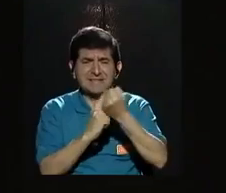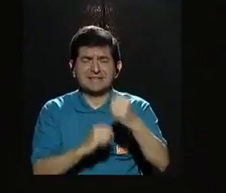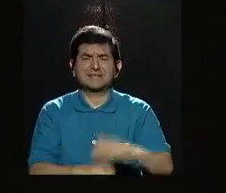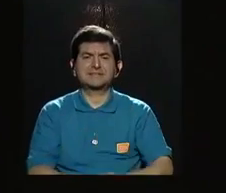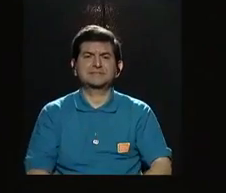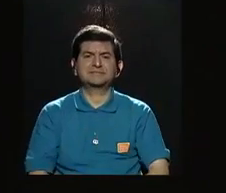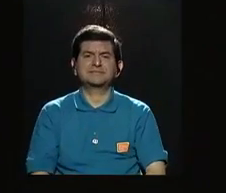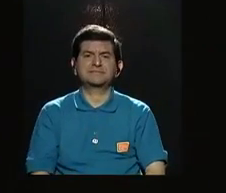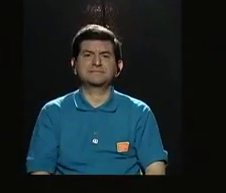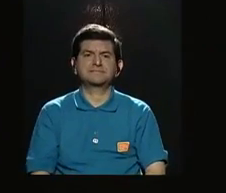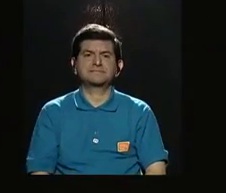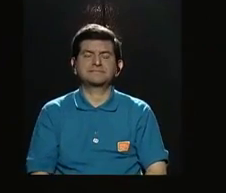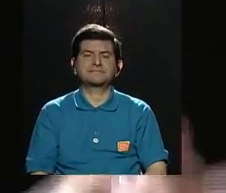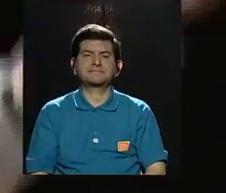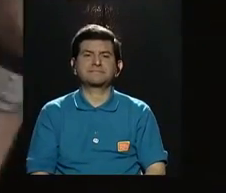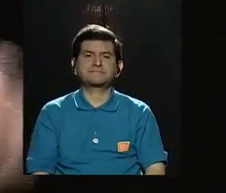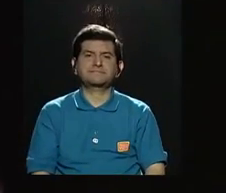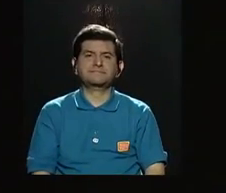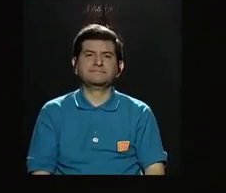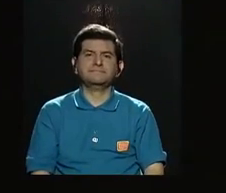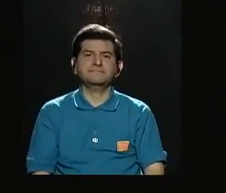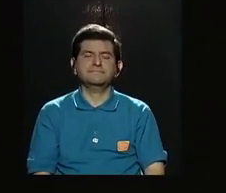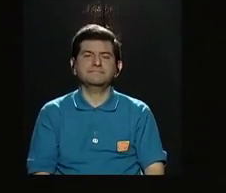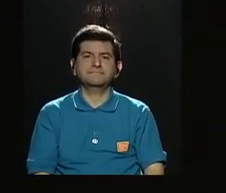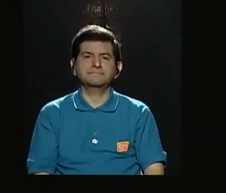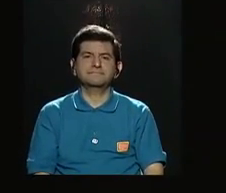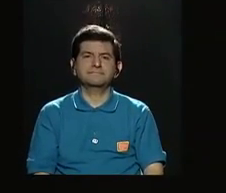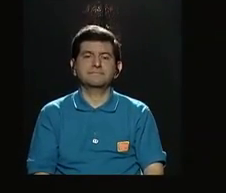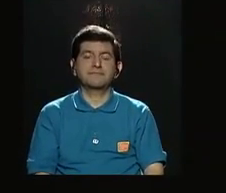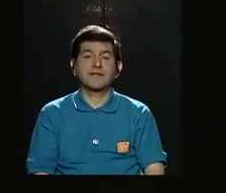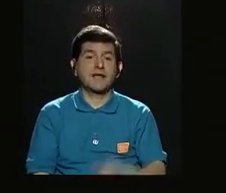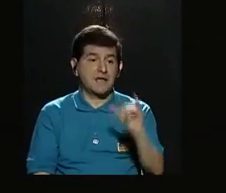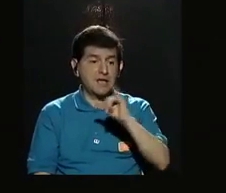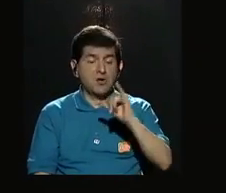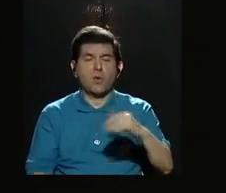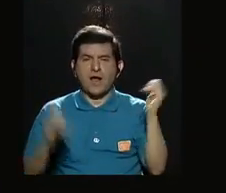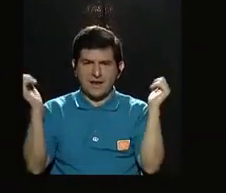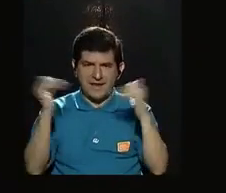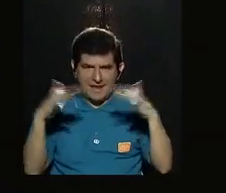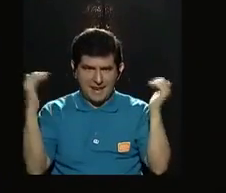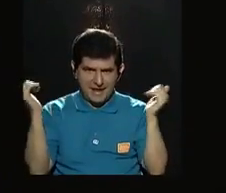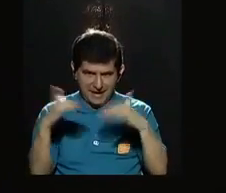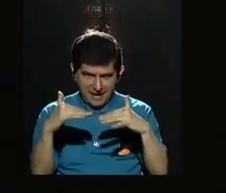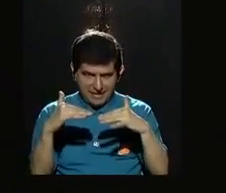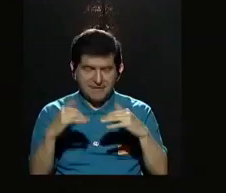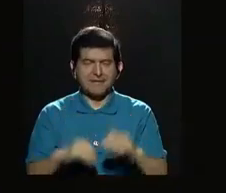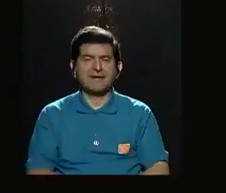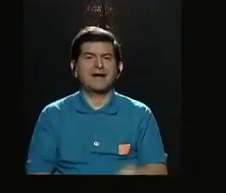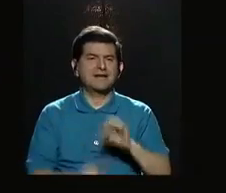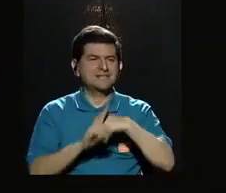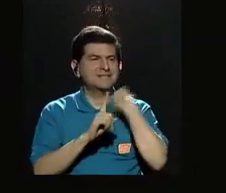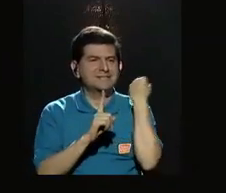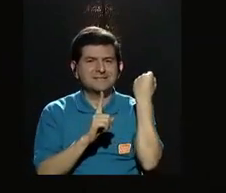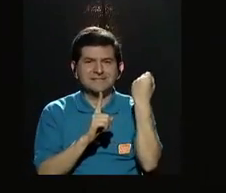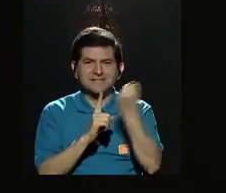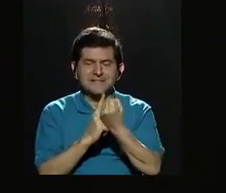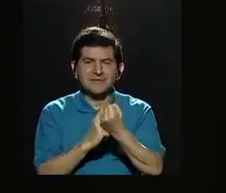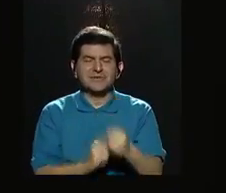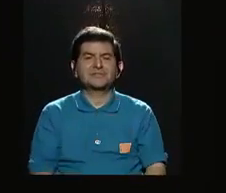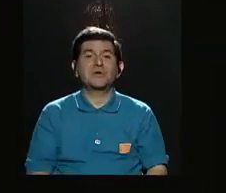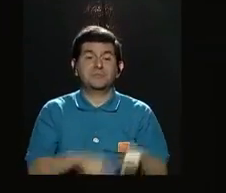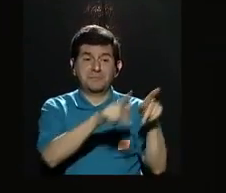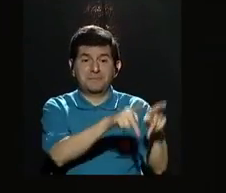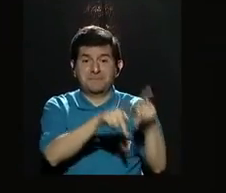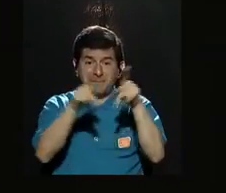impetuses, along with war, that have driven people to leave their homelands